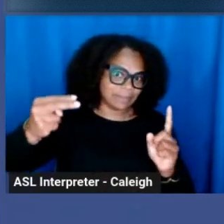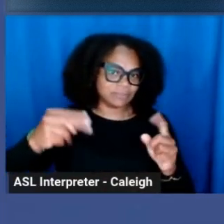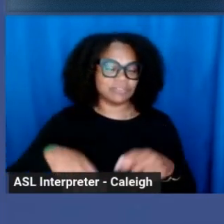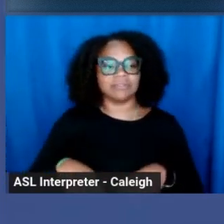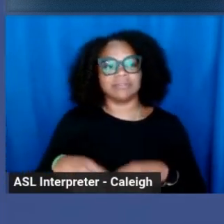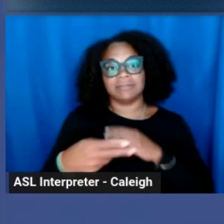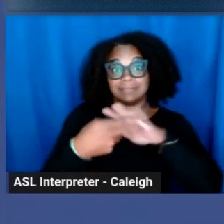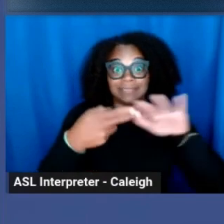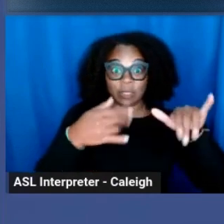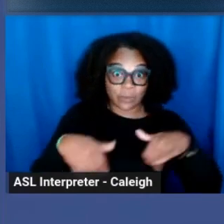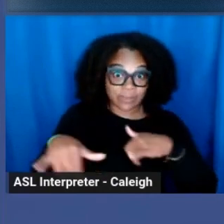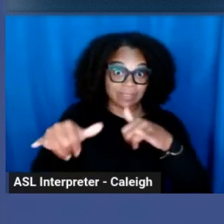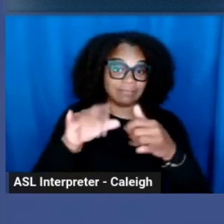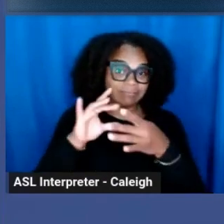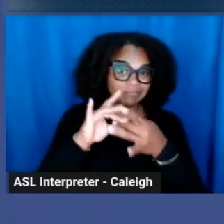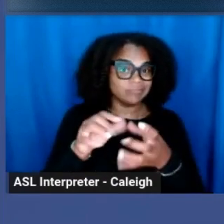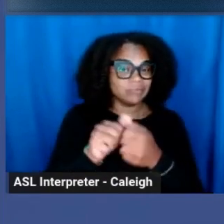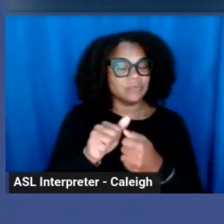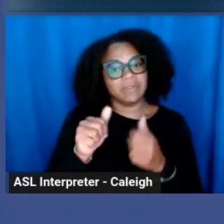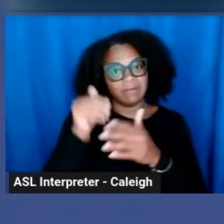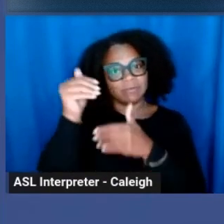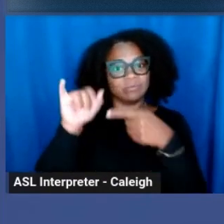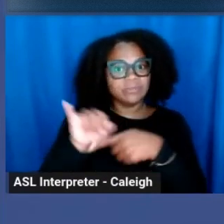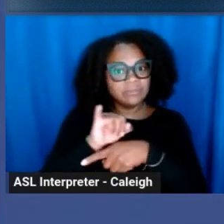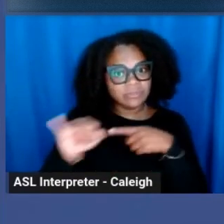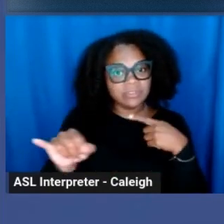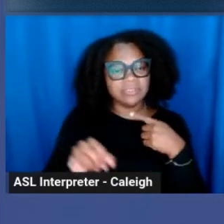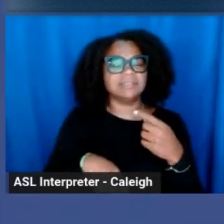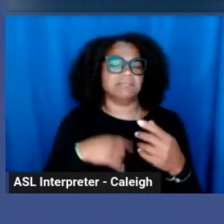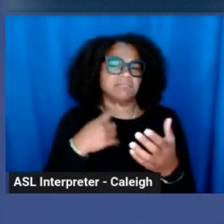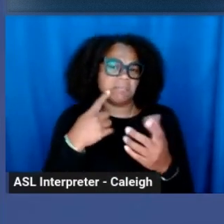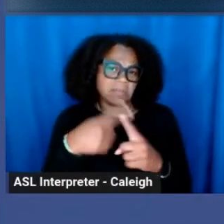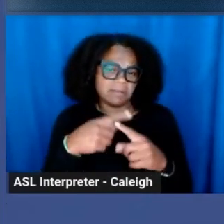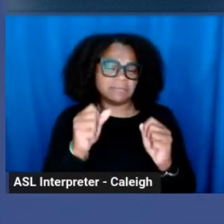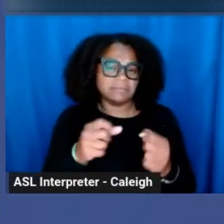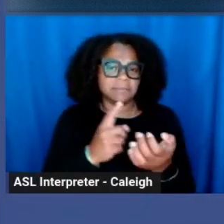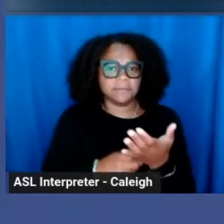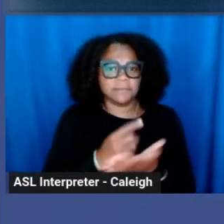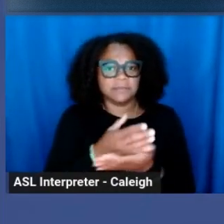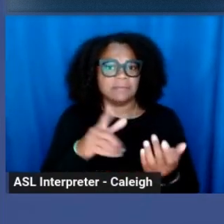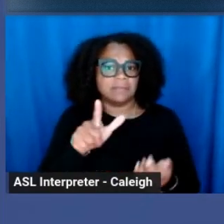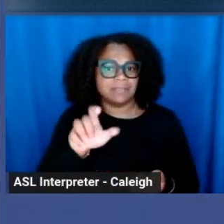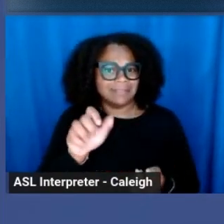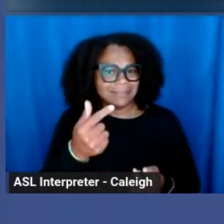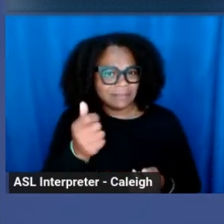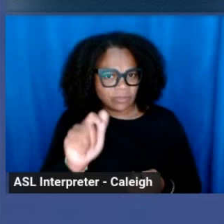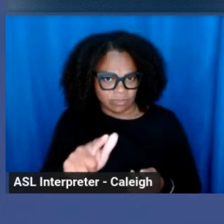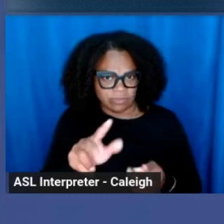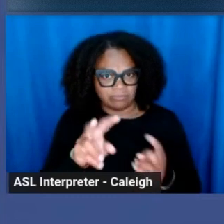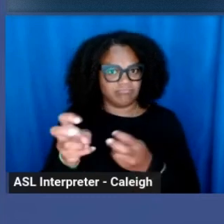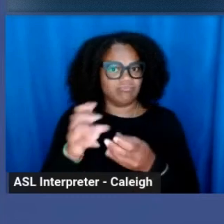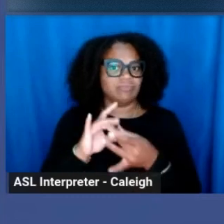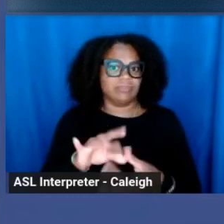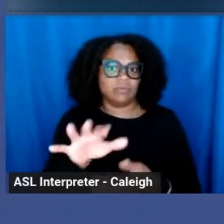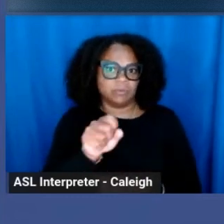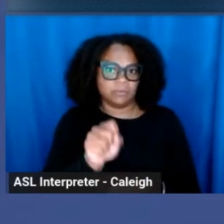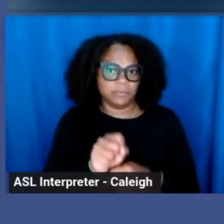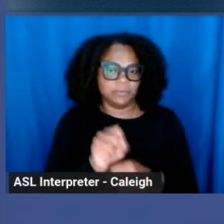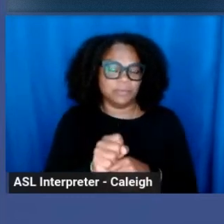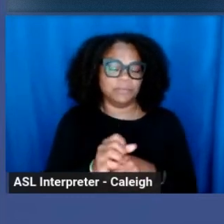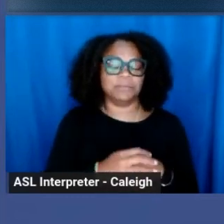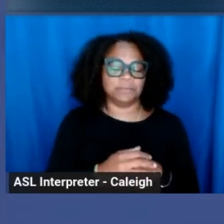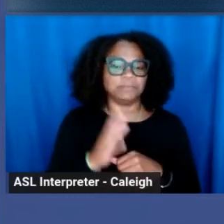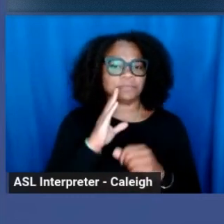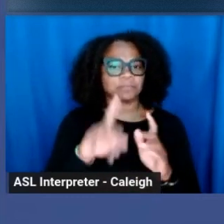stereotypes associated with the industry, as well as legal aspects related to your work. And this is the point where we're going to start opening that